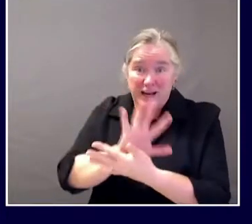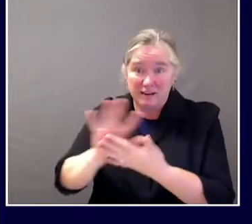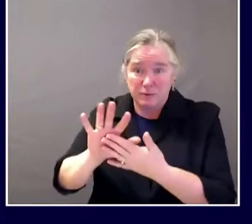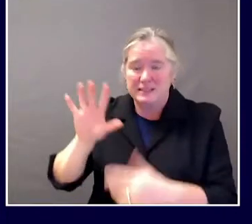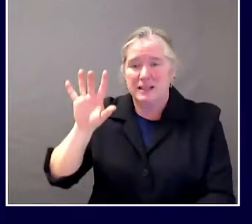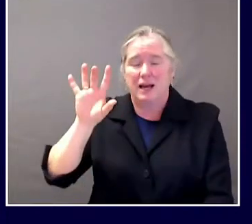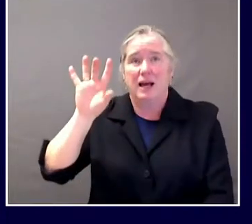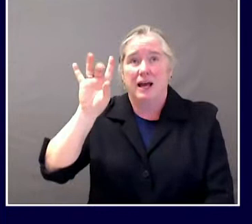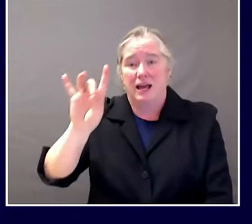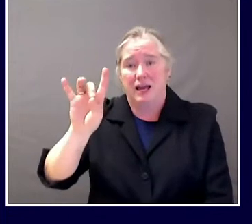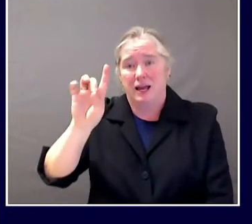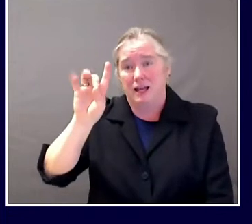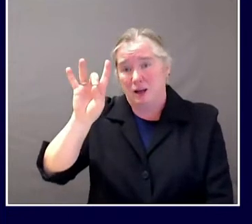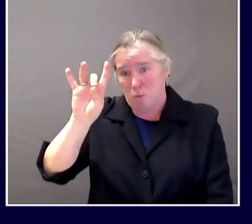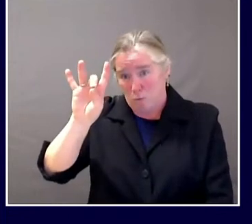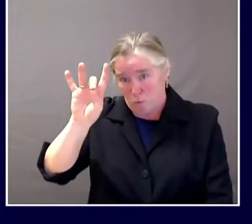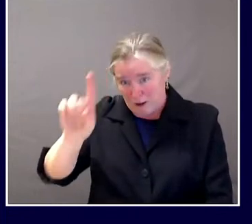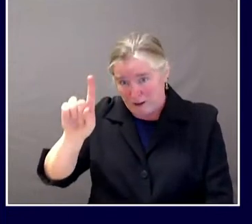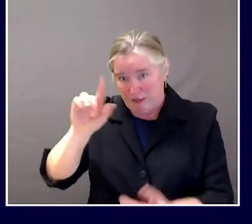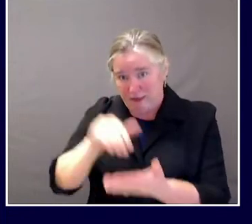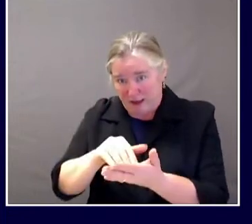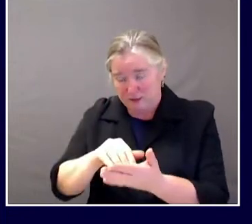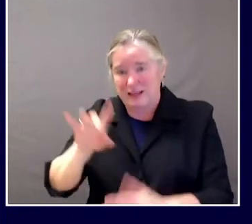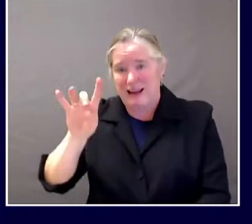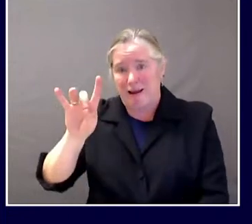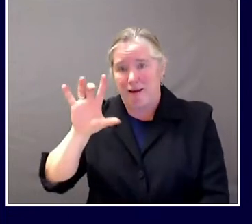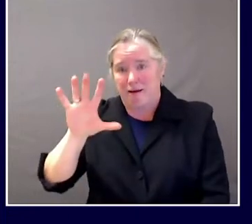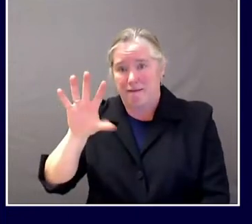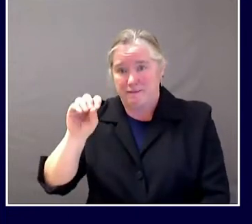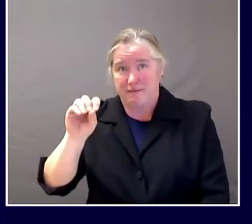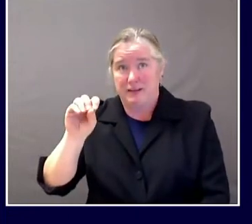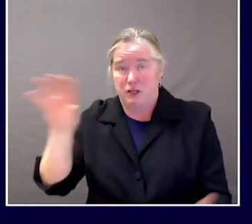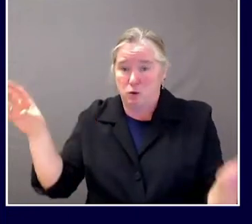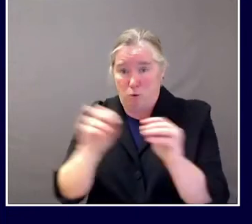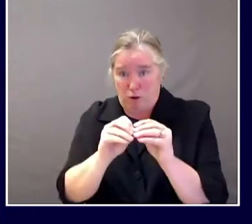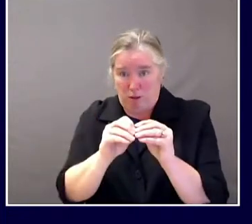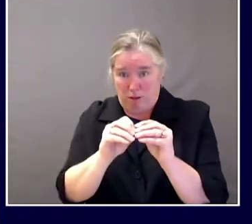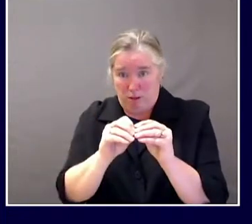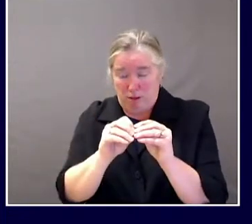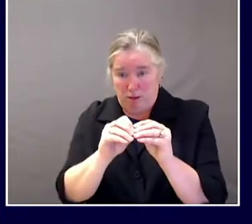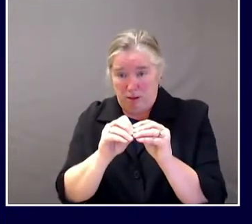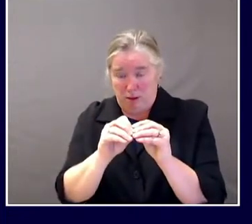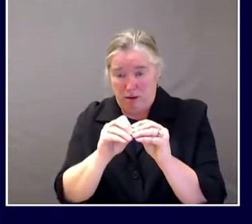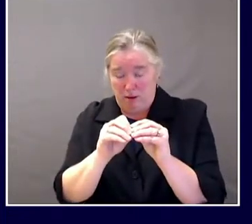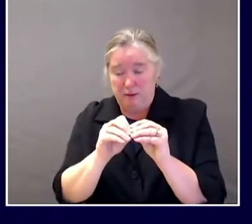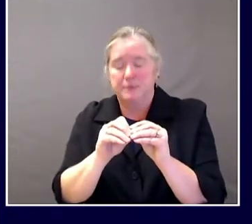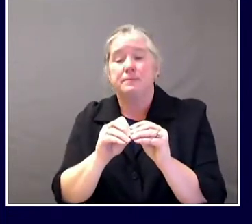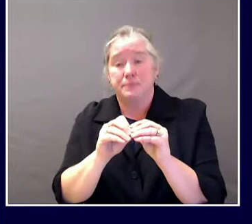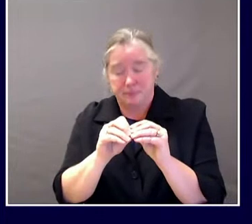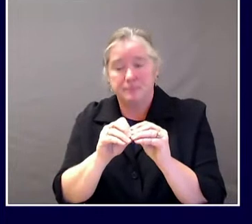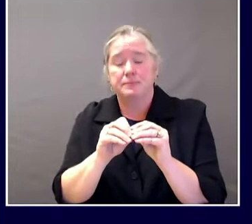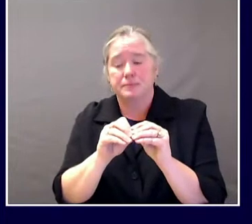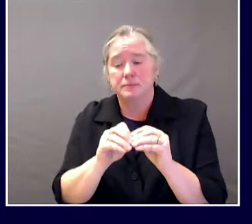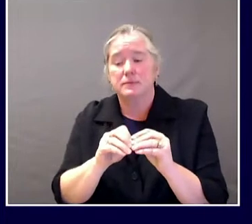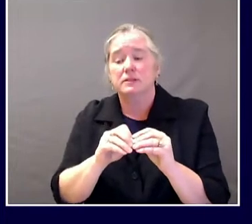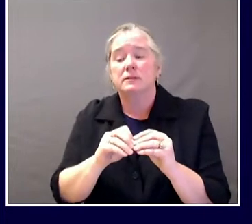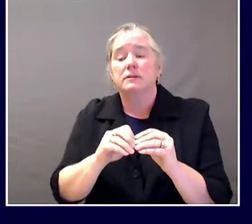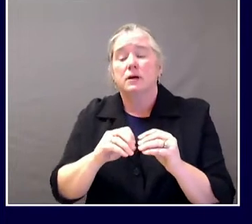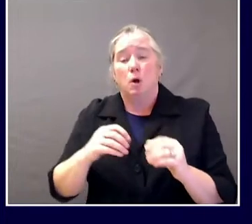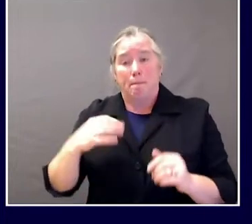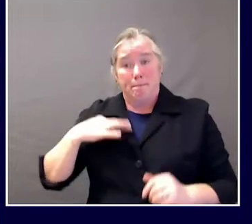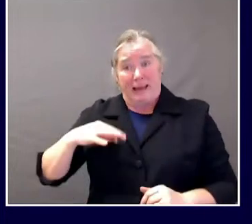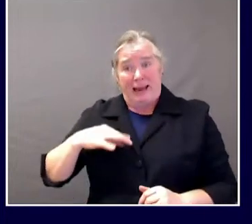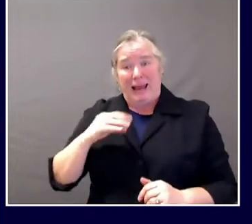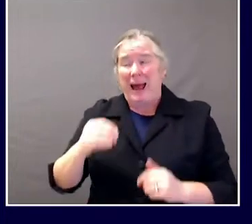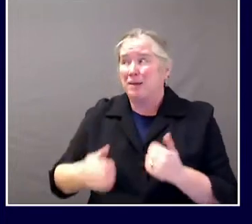81,850 doses, all told. Of that, we and almost every other state made the decision